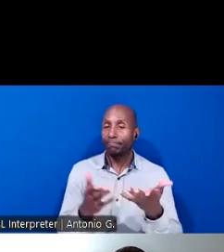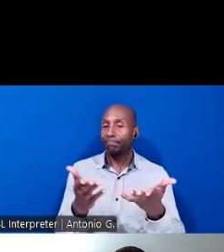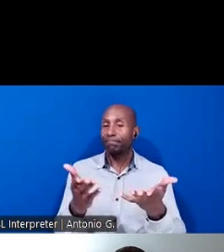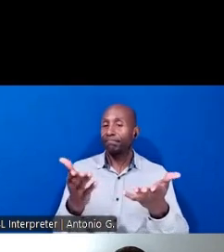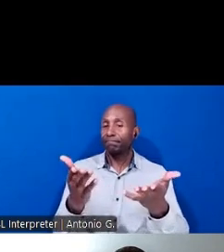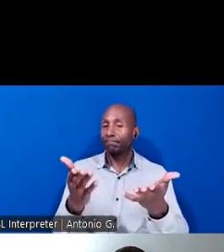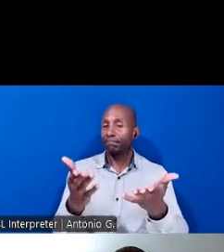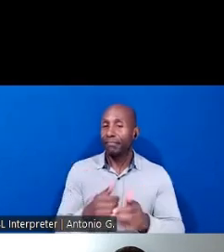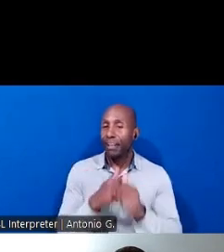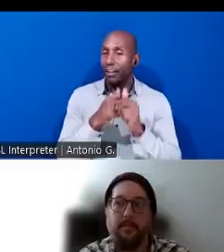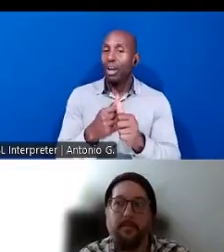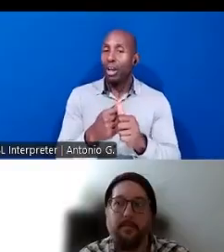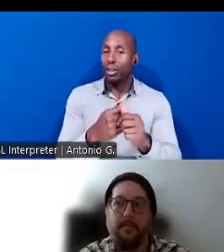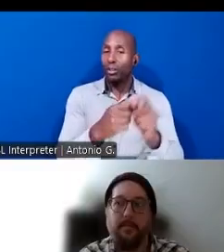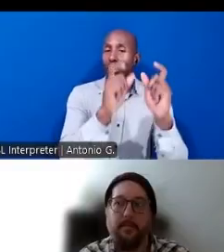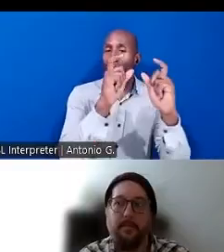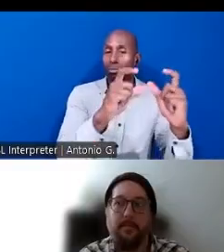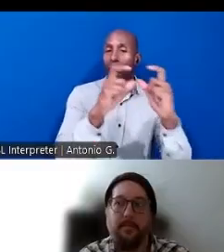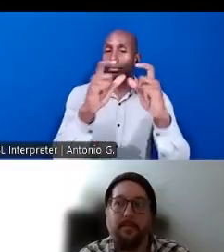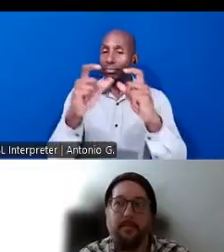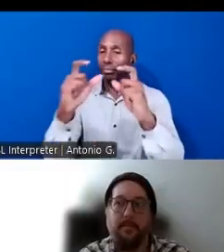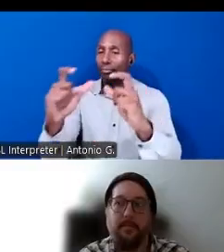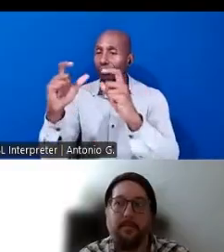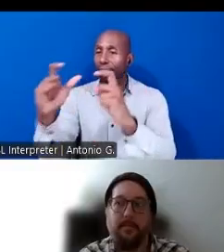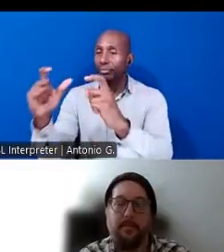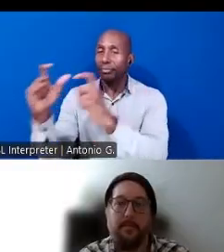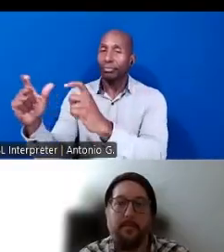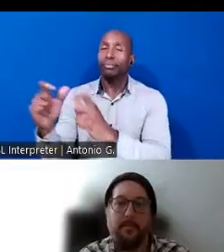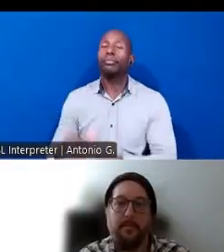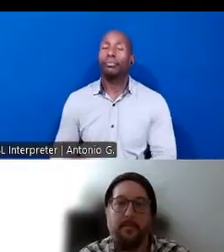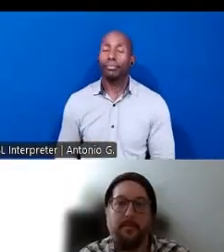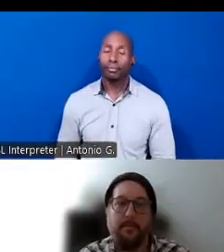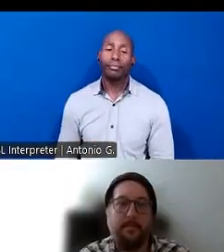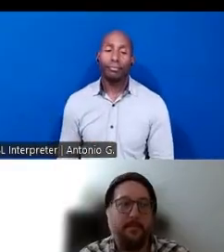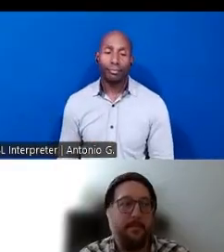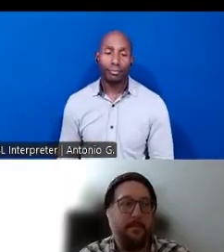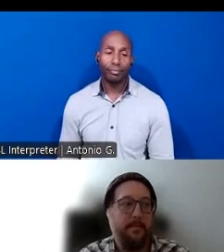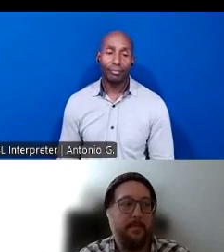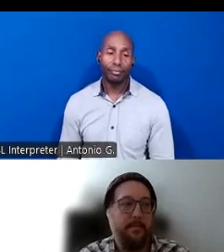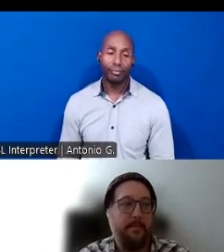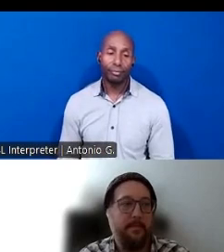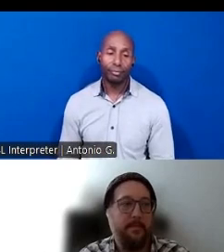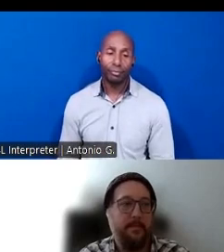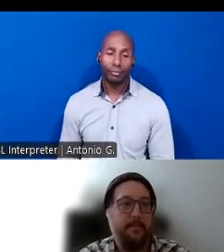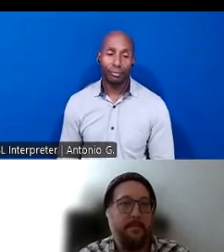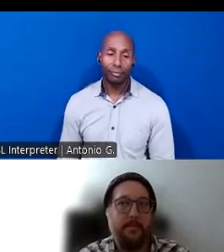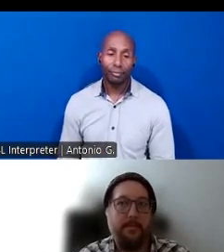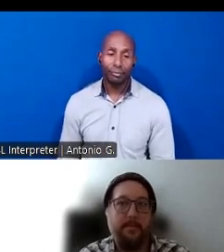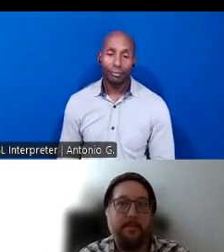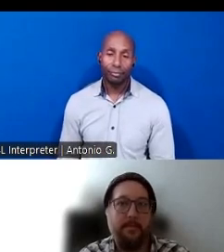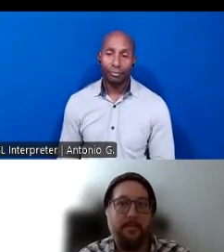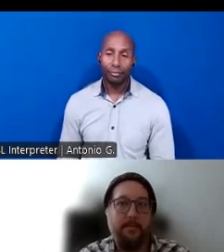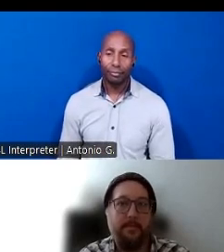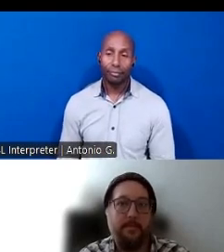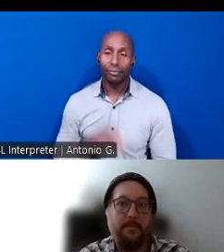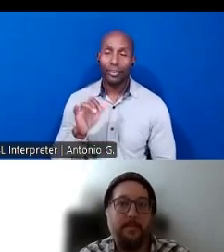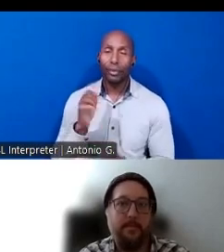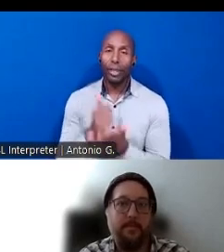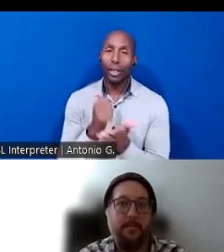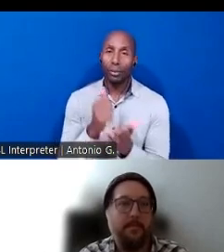through all of the questions that might come up and all the data needed to figure out how to report an